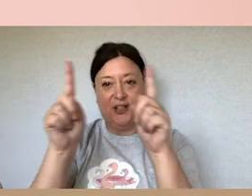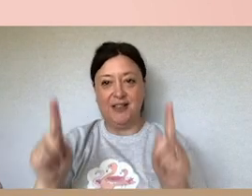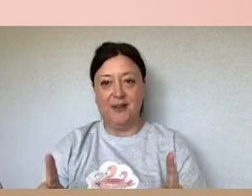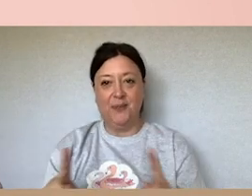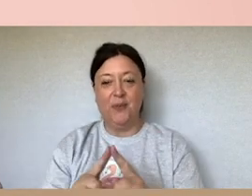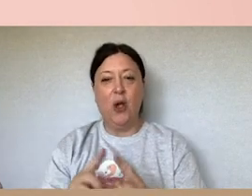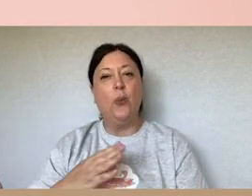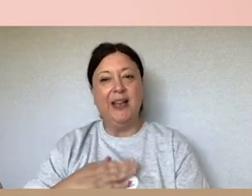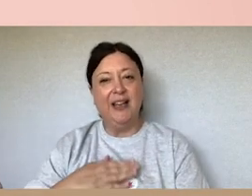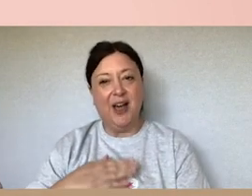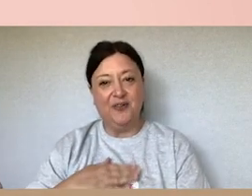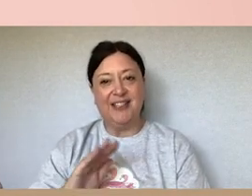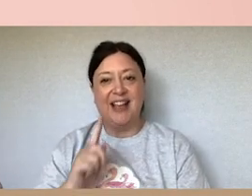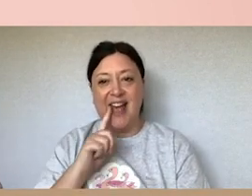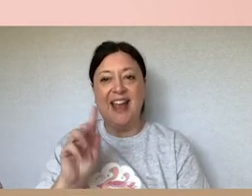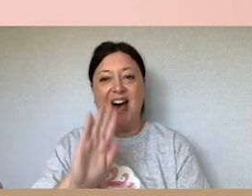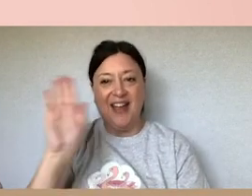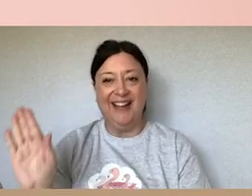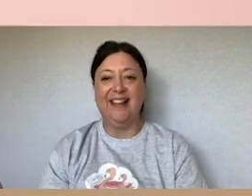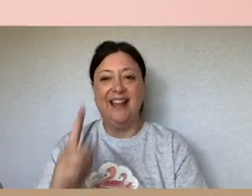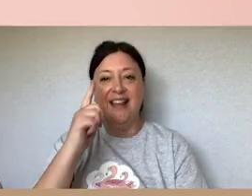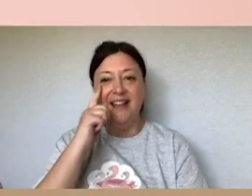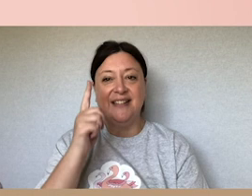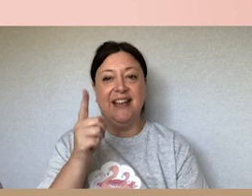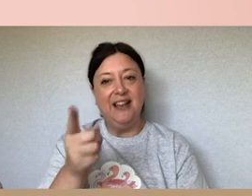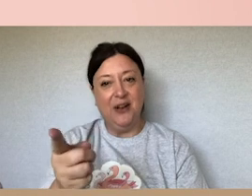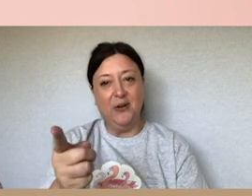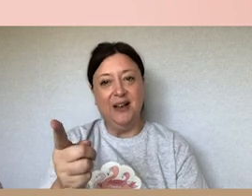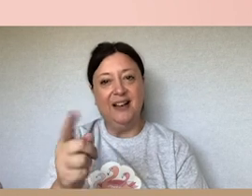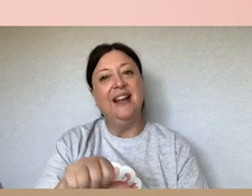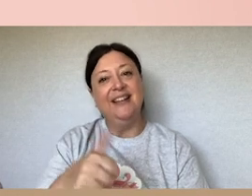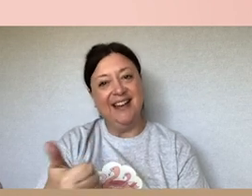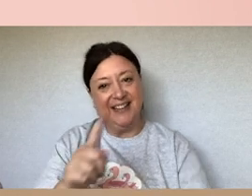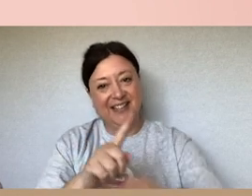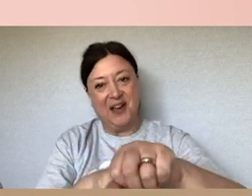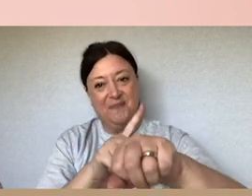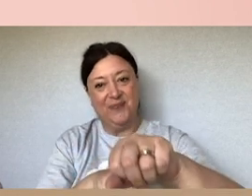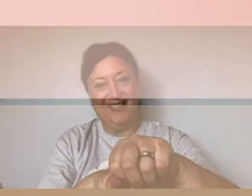and you can send us your pictures. We would love to say hi. We'll see you next time.